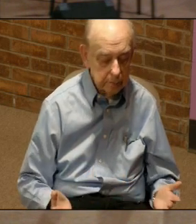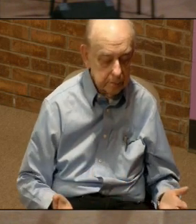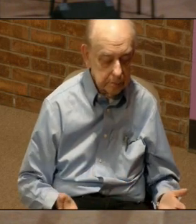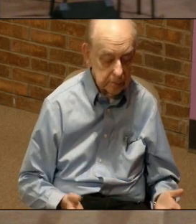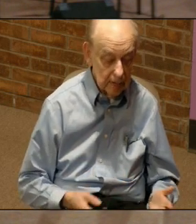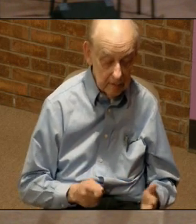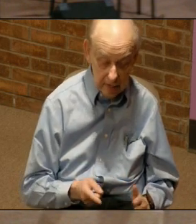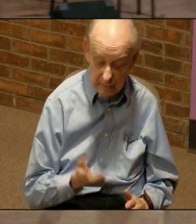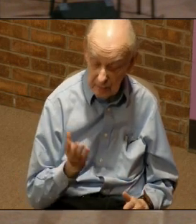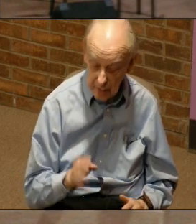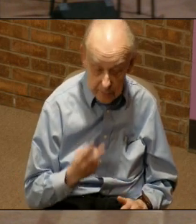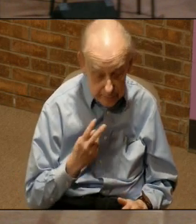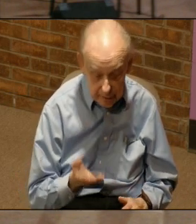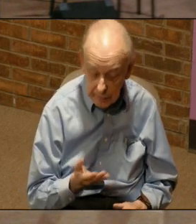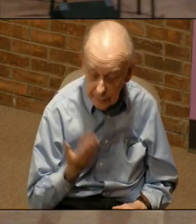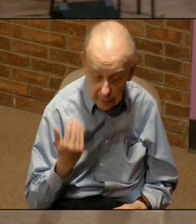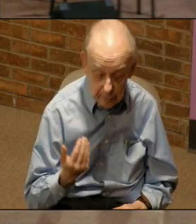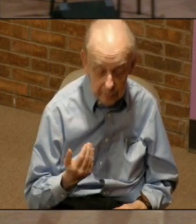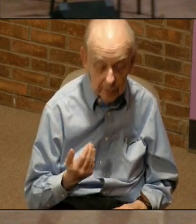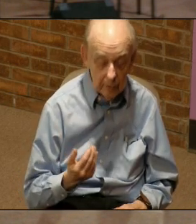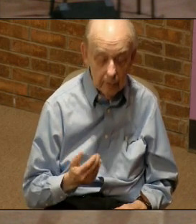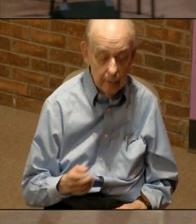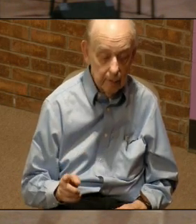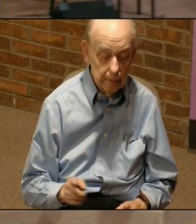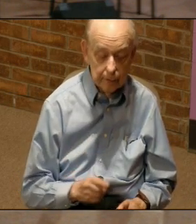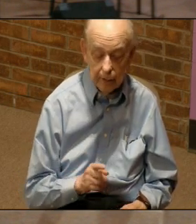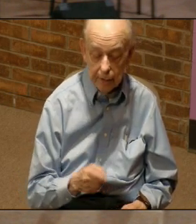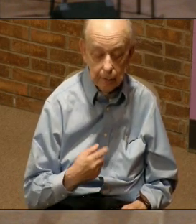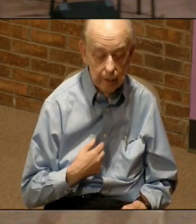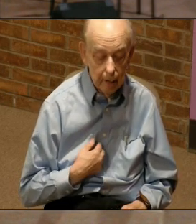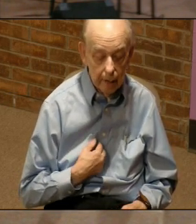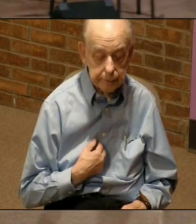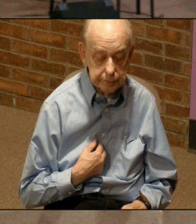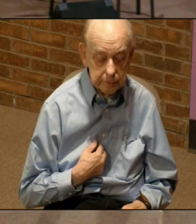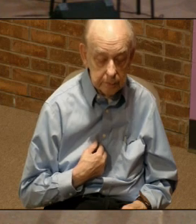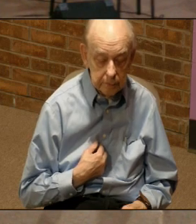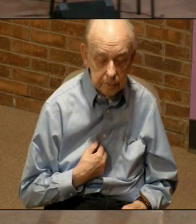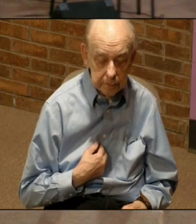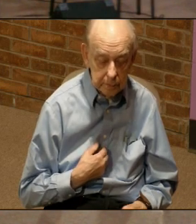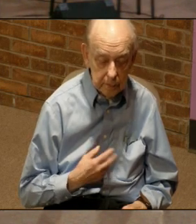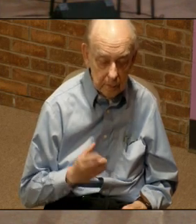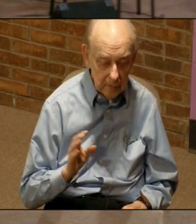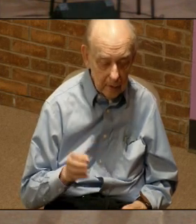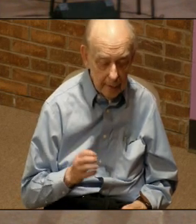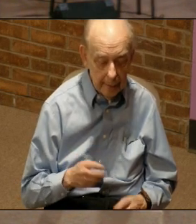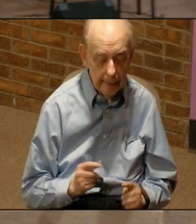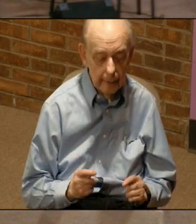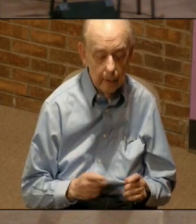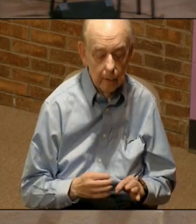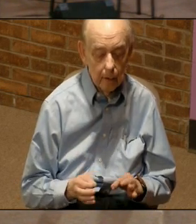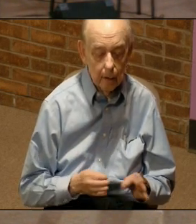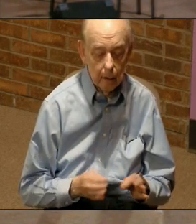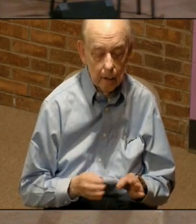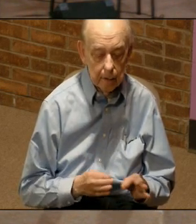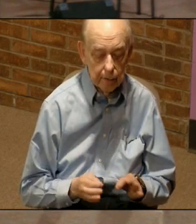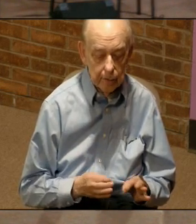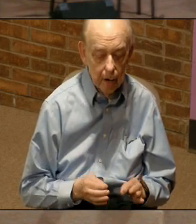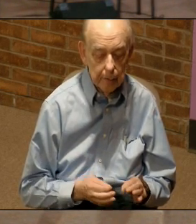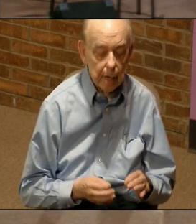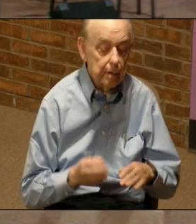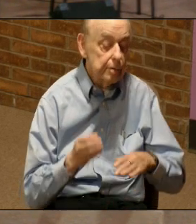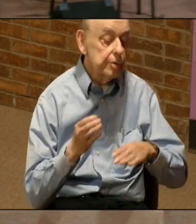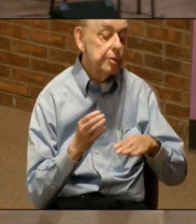never seen before. And it's just like you and I. Have you ever tried to describe a